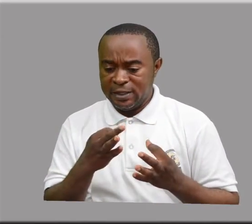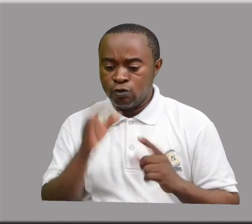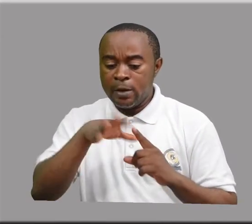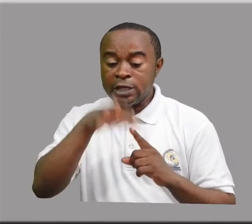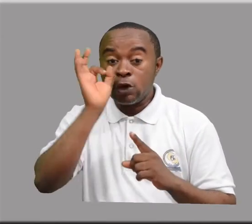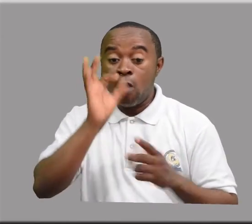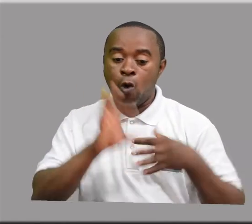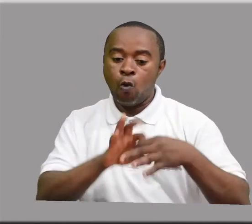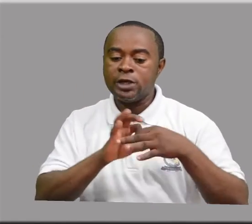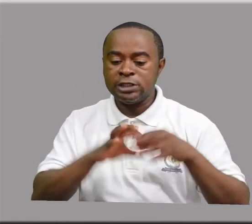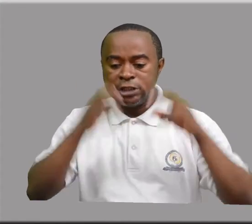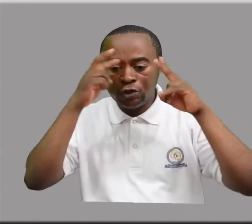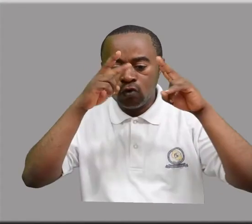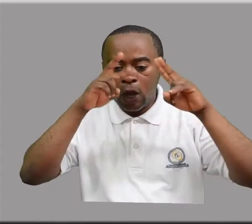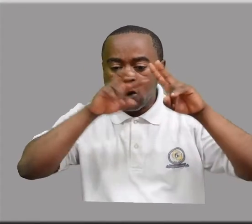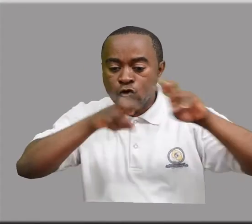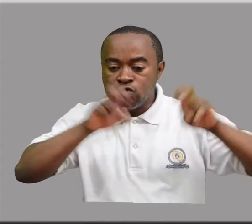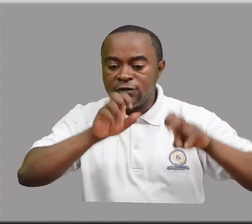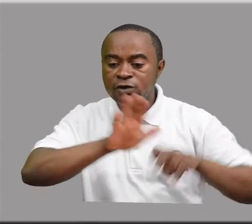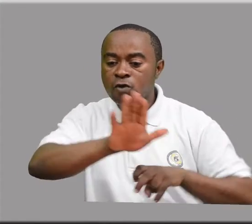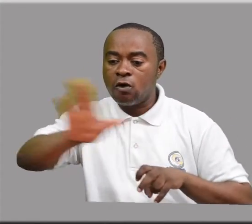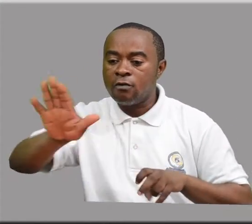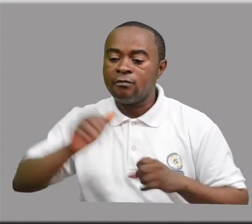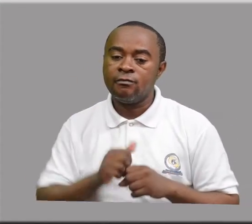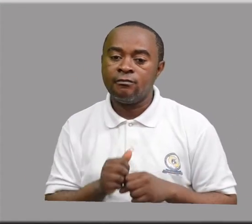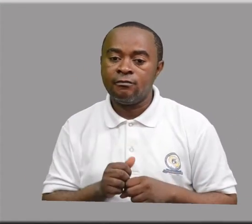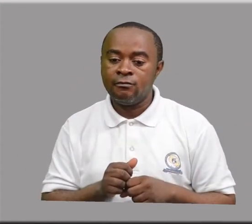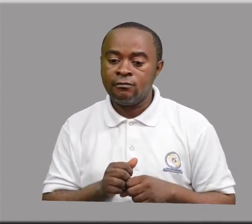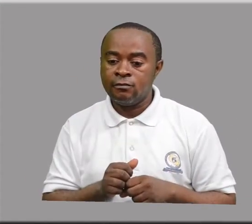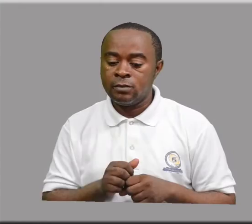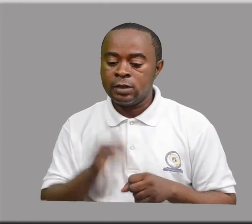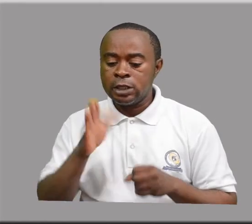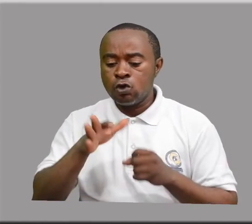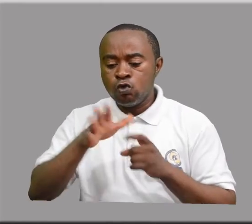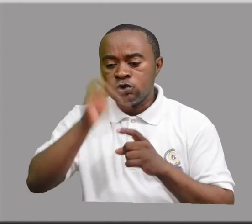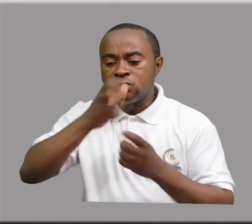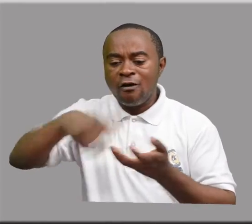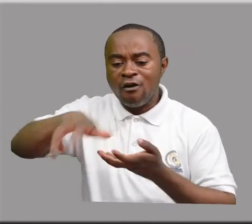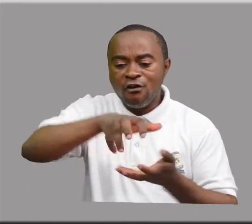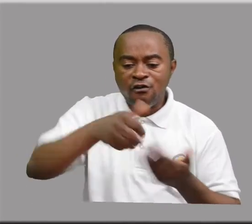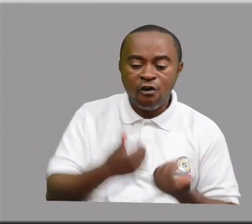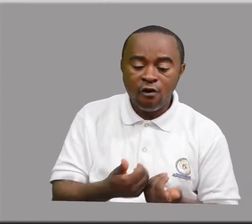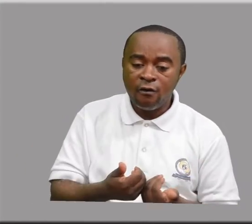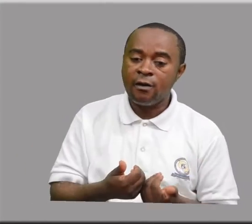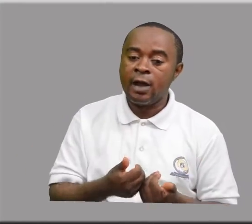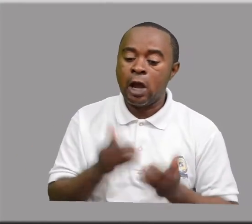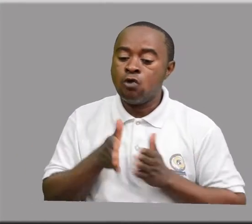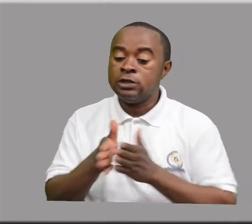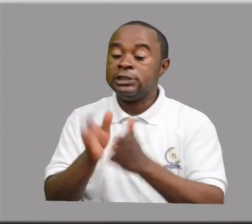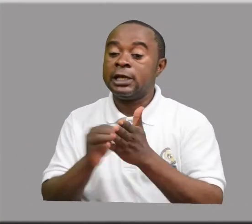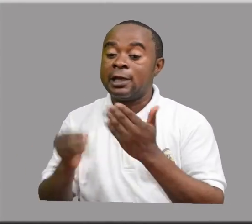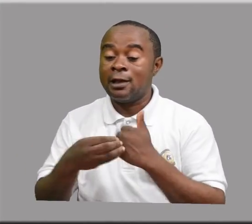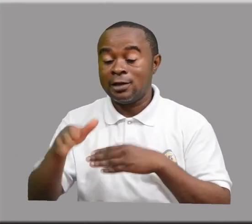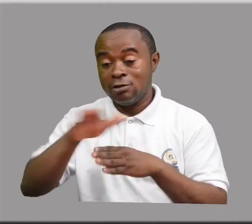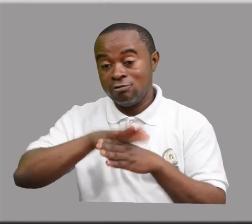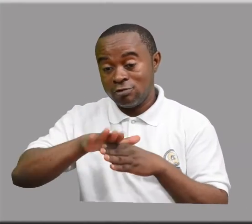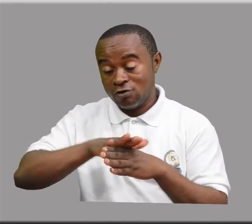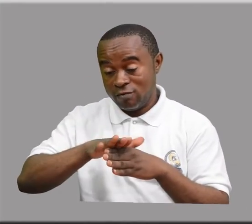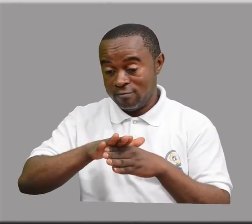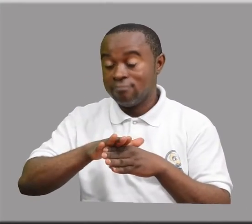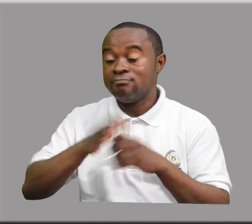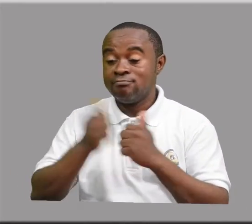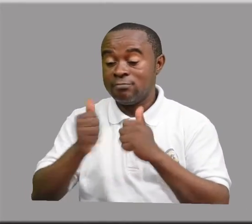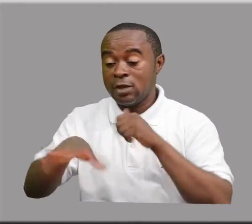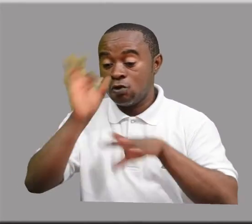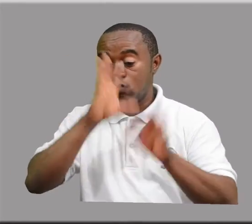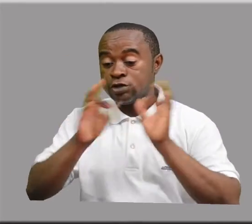participants. Are you going to use random sampling? Is it purposive? Is it